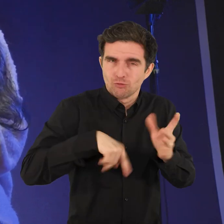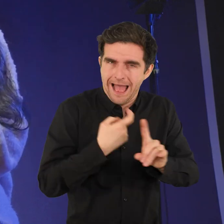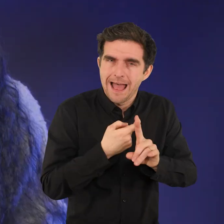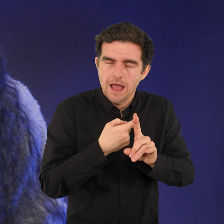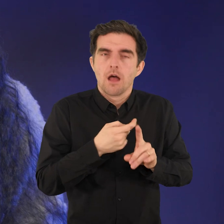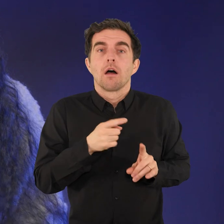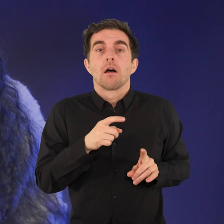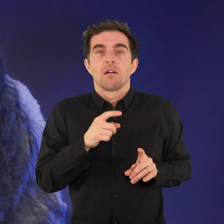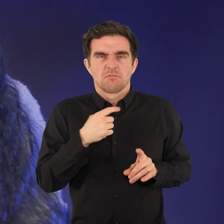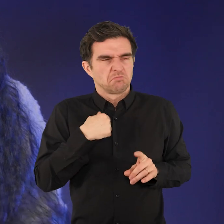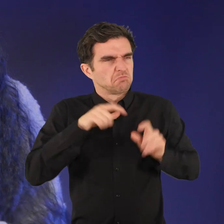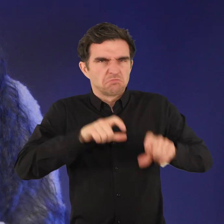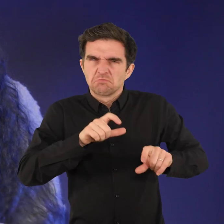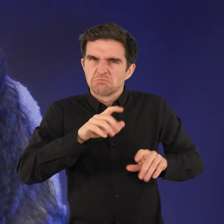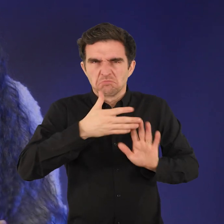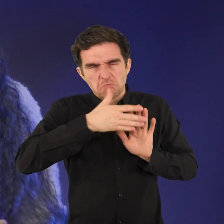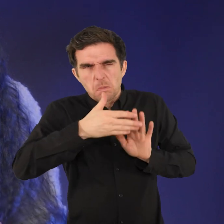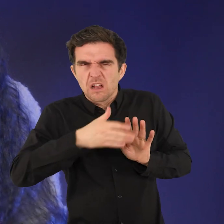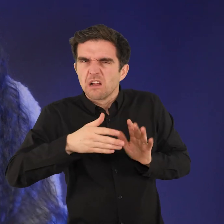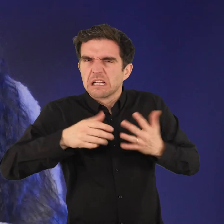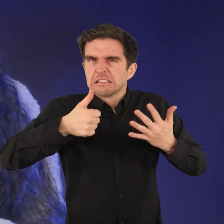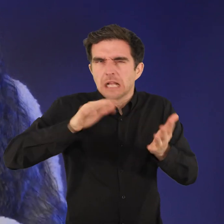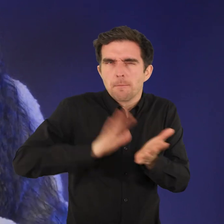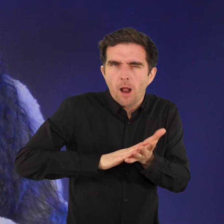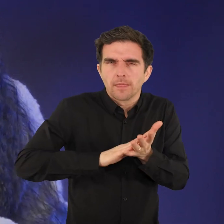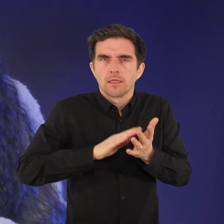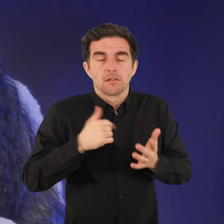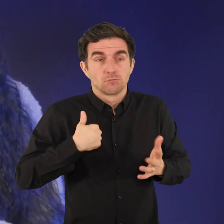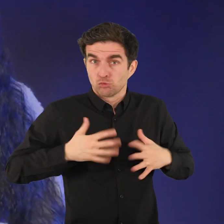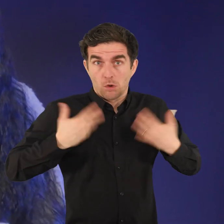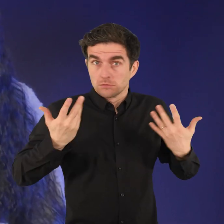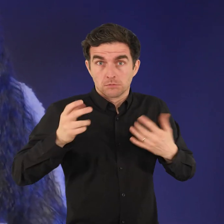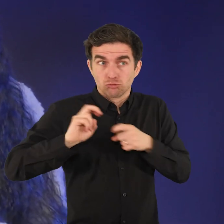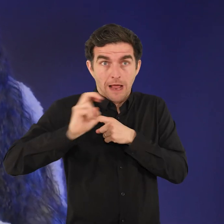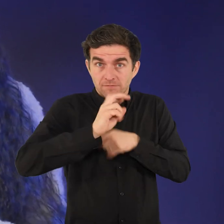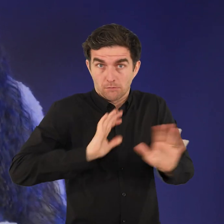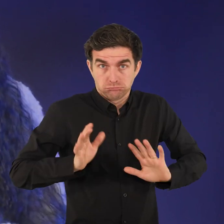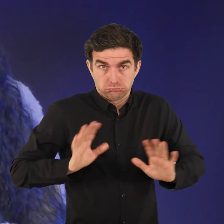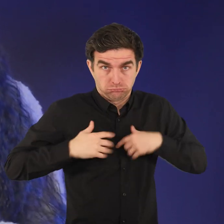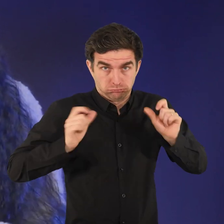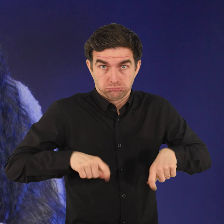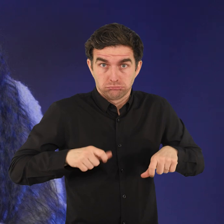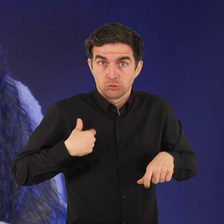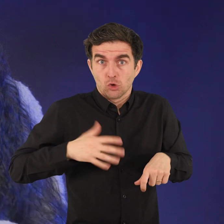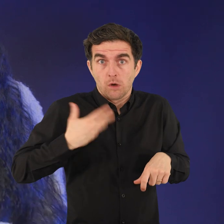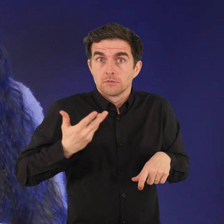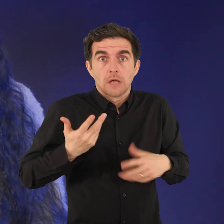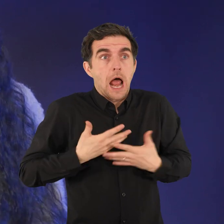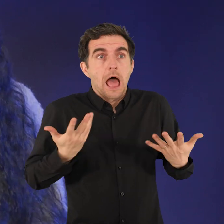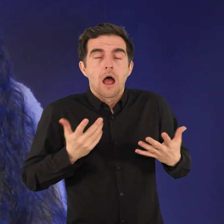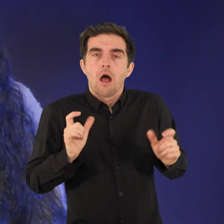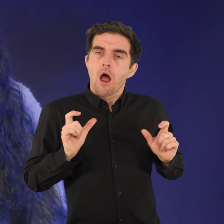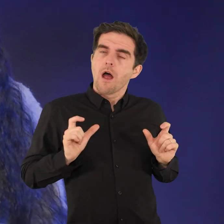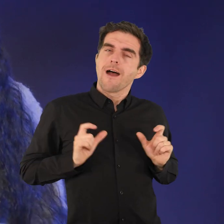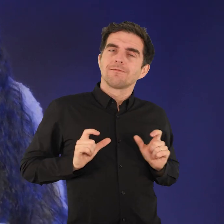Kingdom. And I remember like first half a year, I didn't want to travel anywhere. I didn't want to